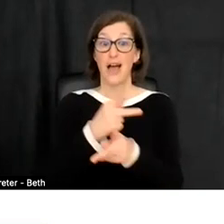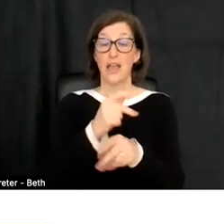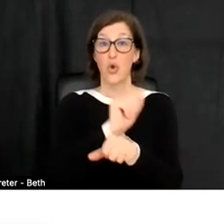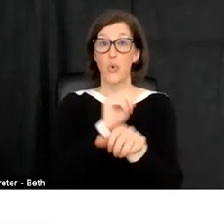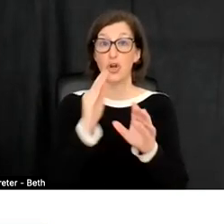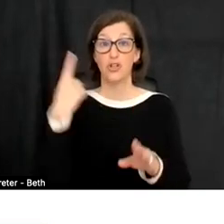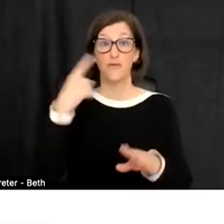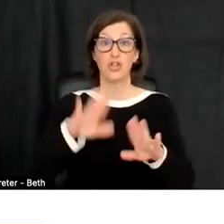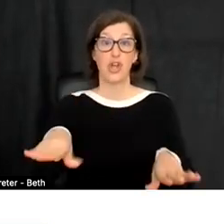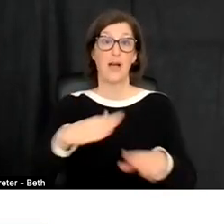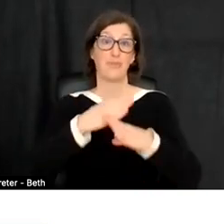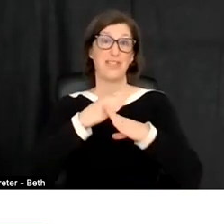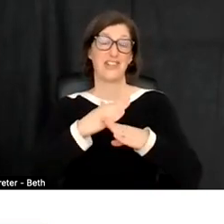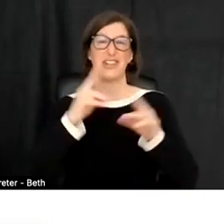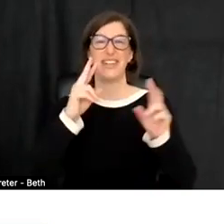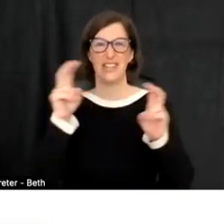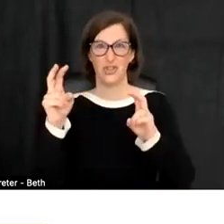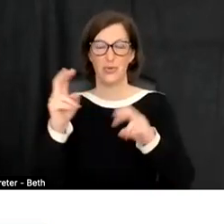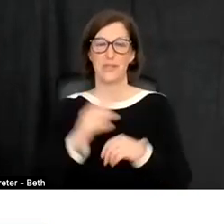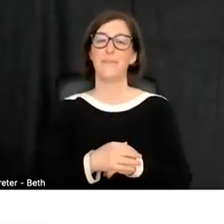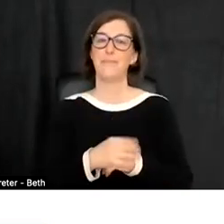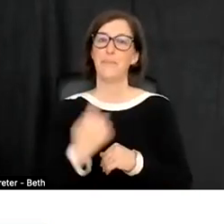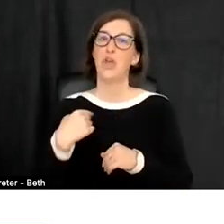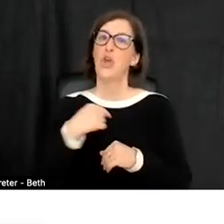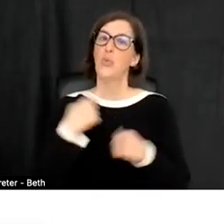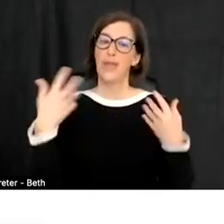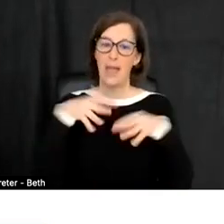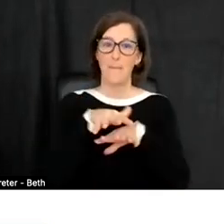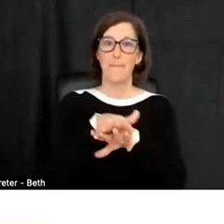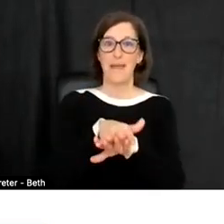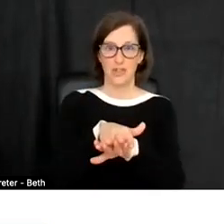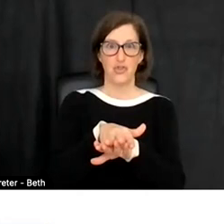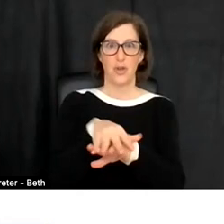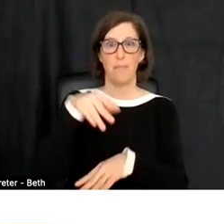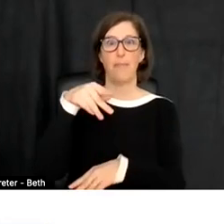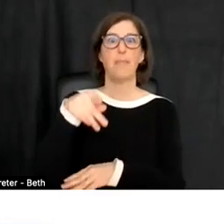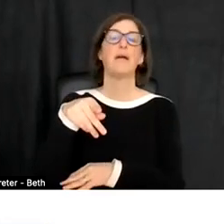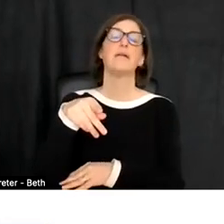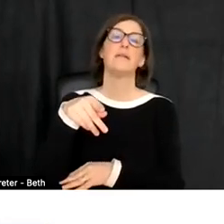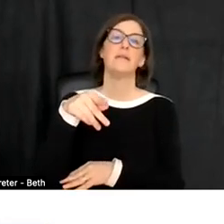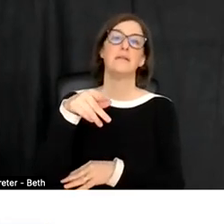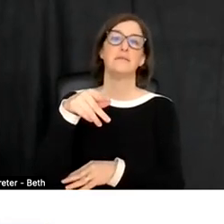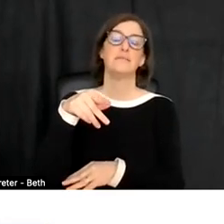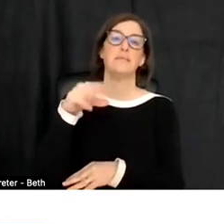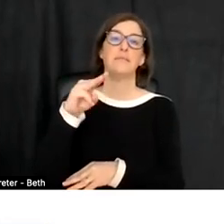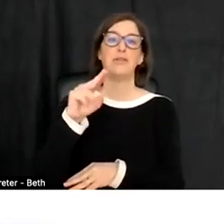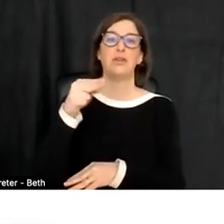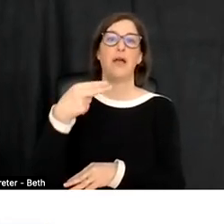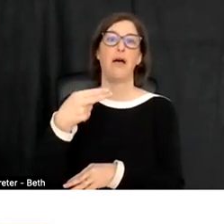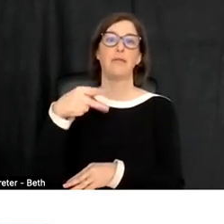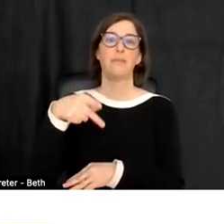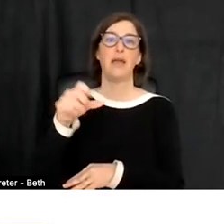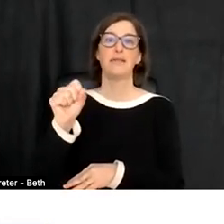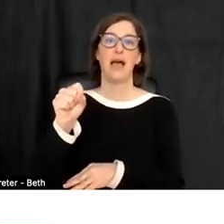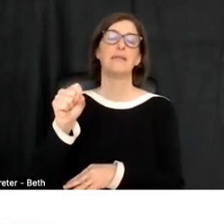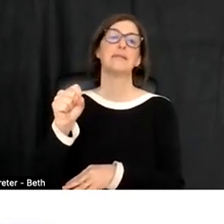protection issues. So we mainly mainstream psychosocial support as a preventative measure of mental health conditions.